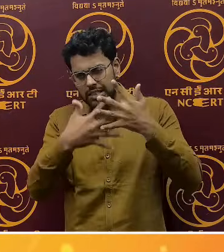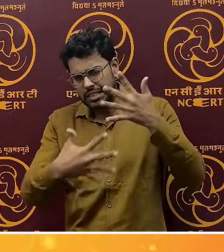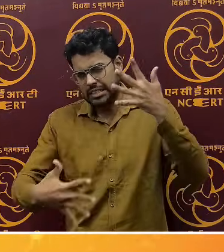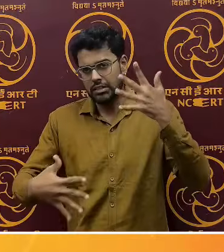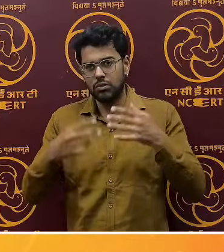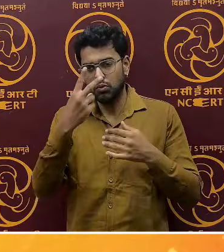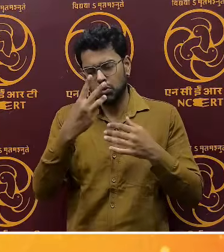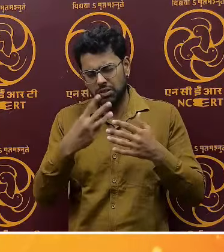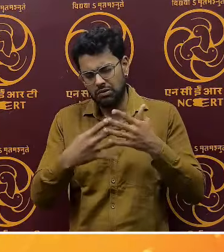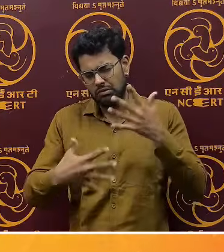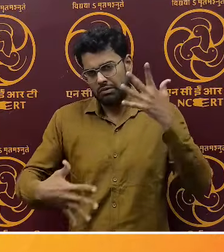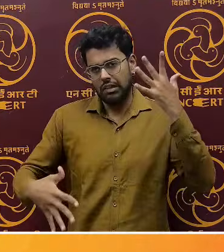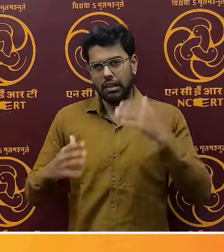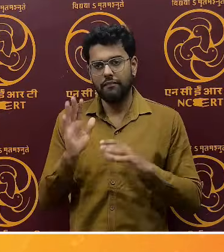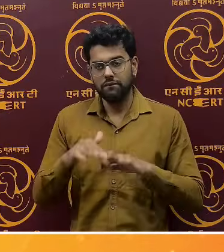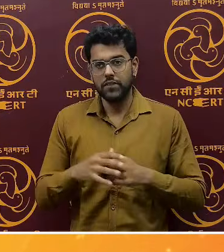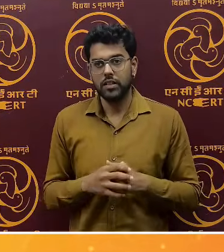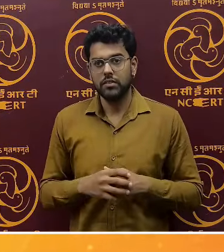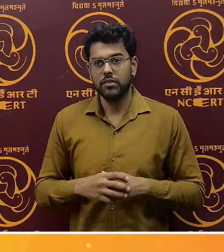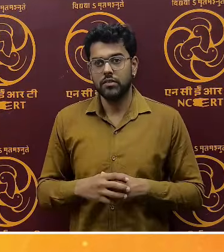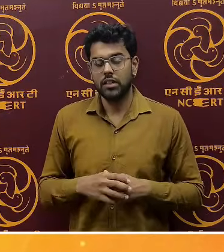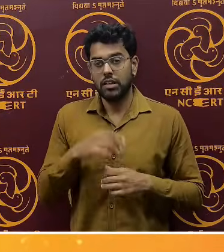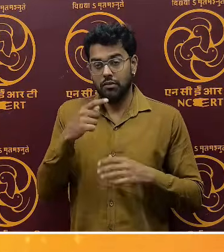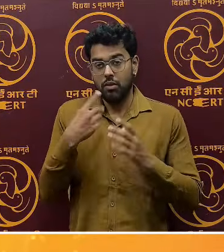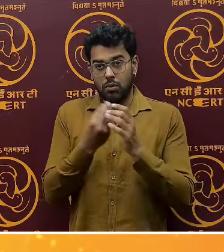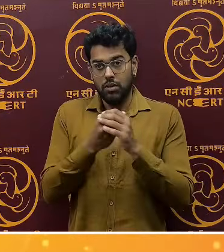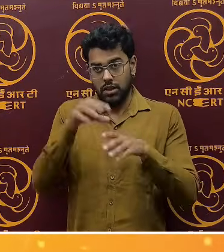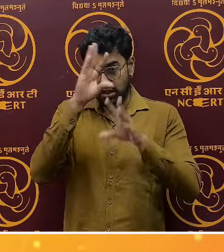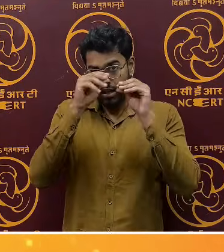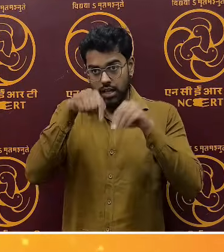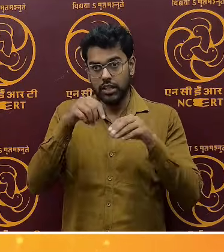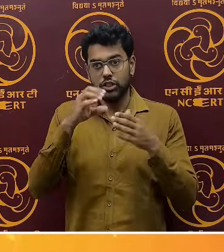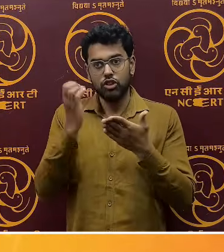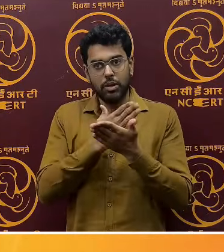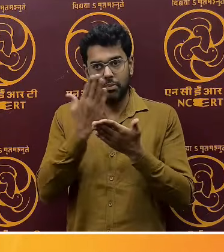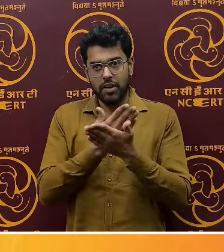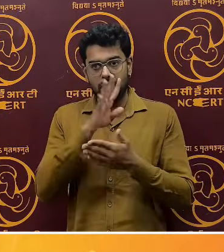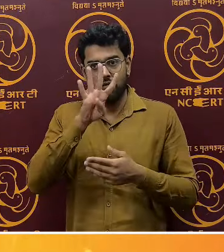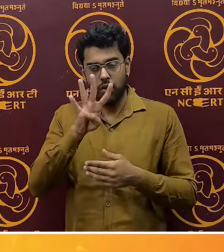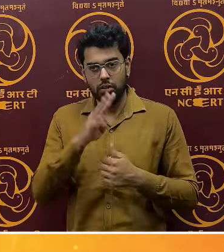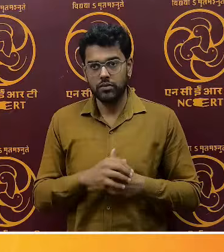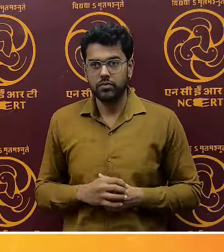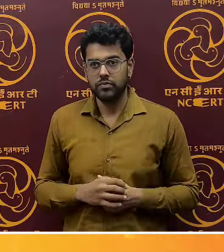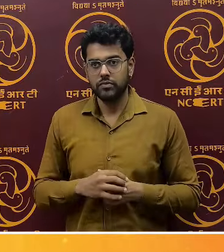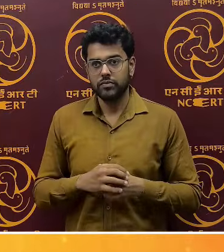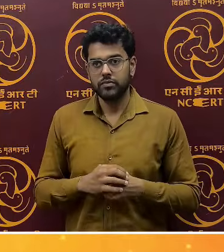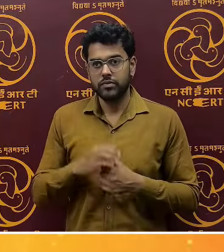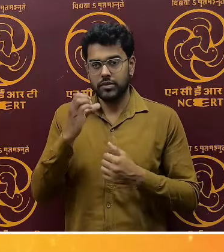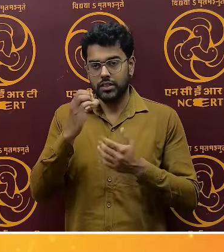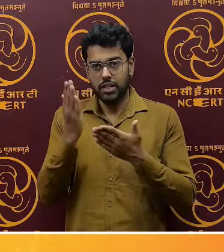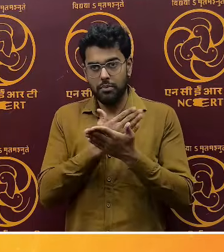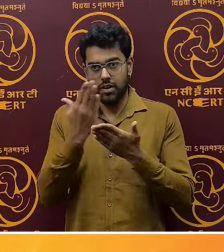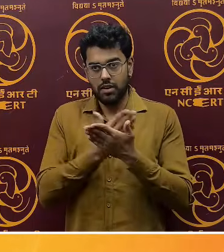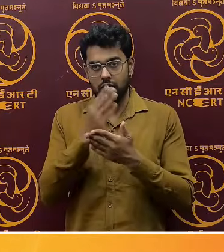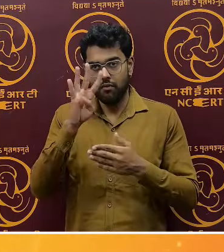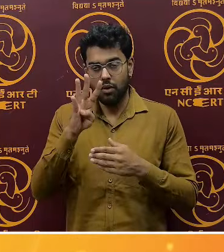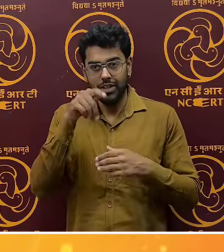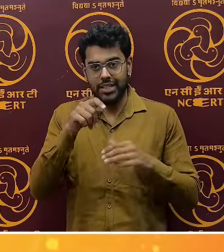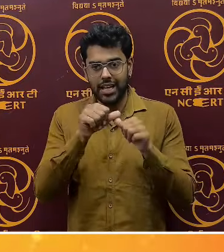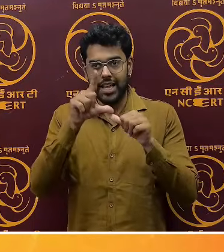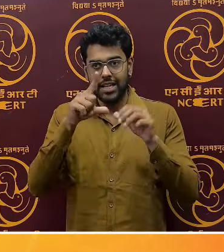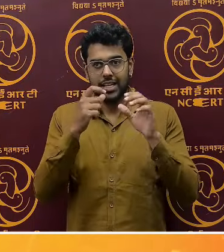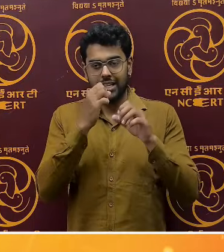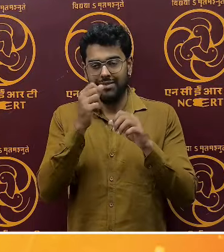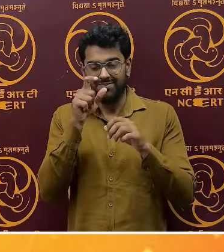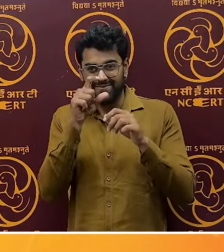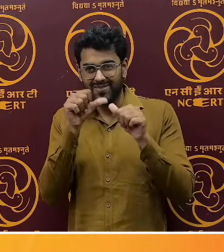on. We are going to learn about chapter 4 today. Topic this chapter 4 is exploring algebraic identities. We